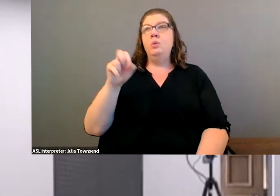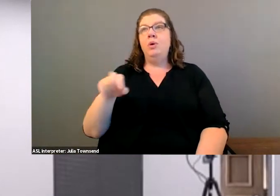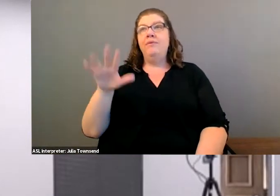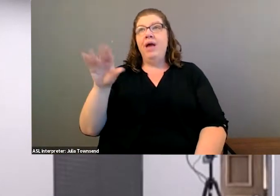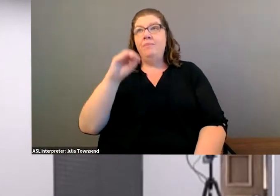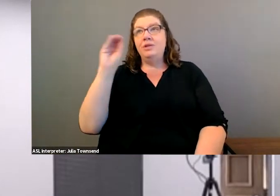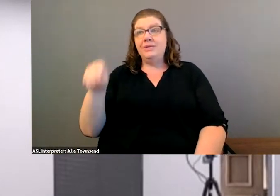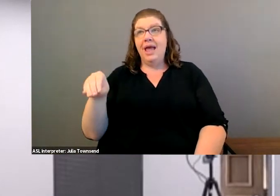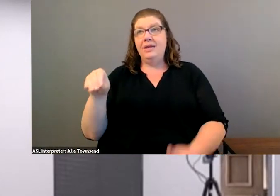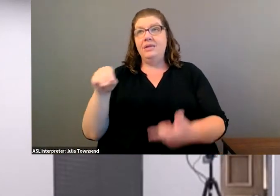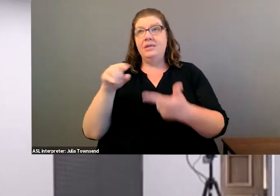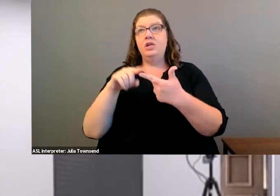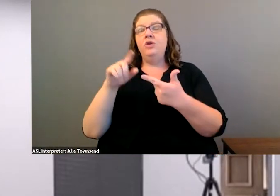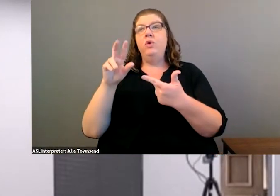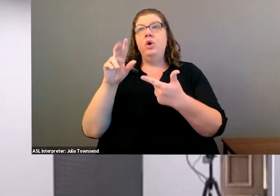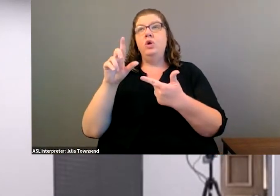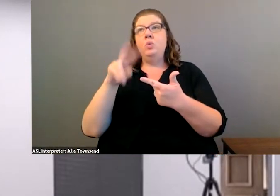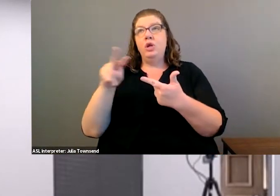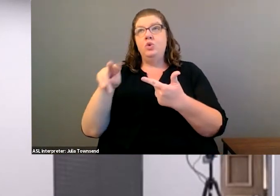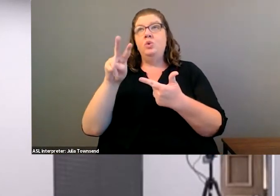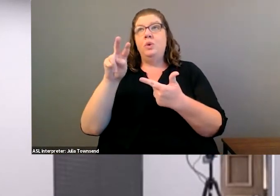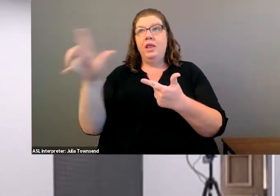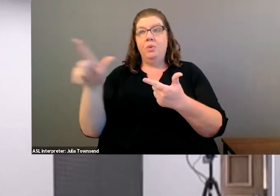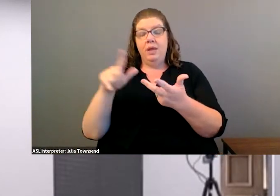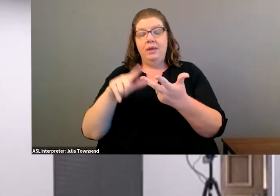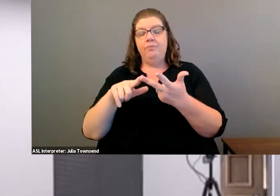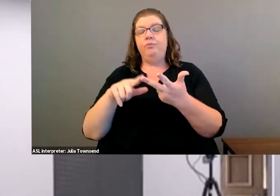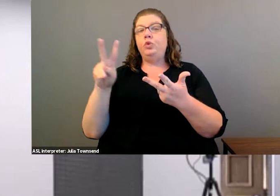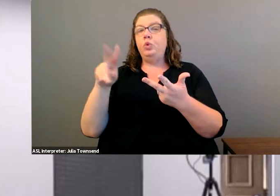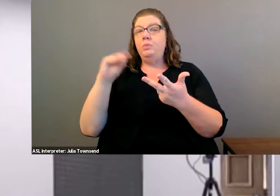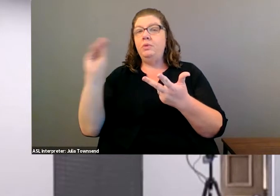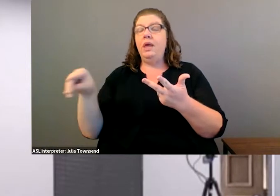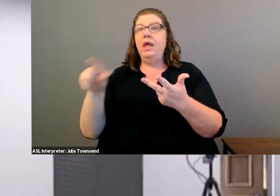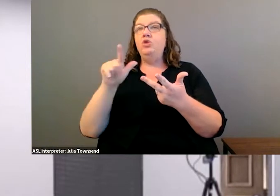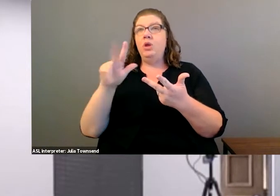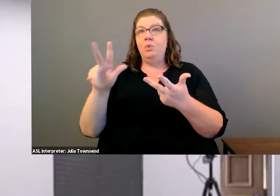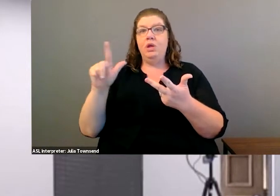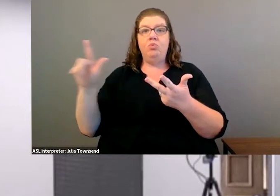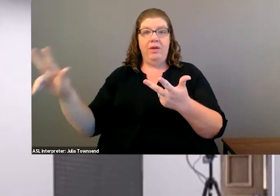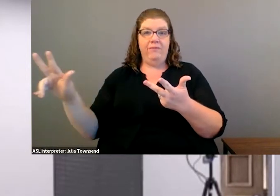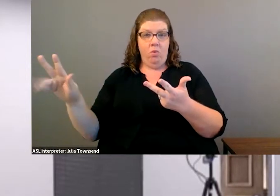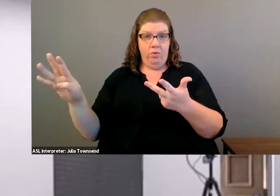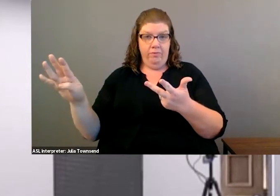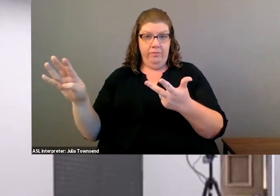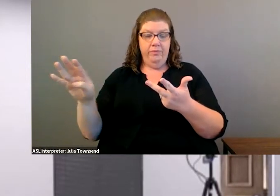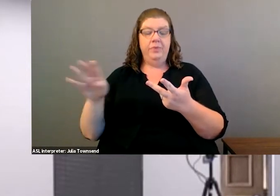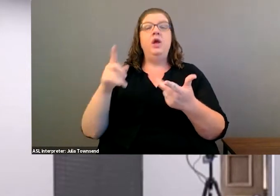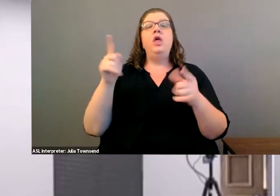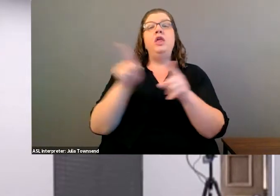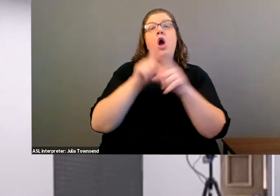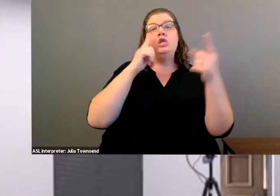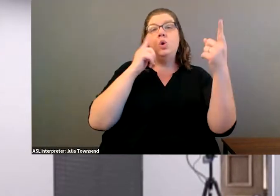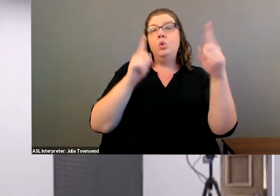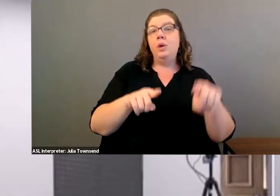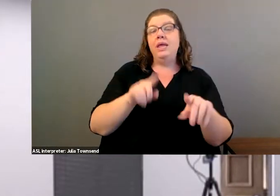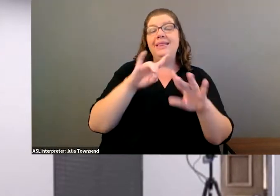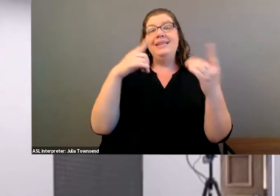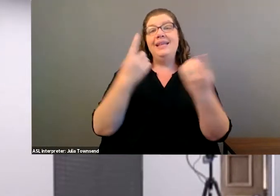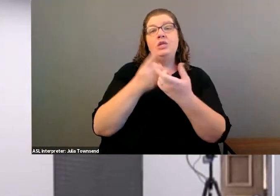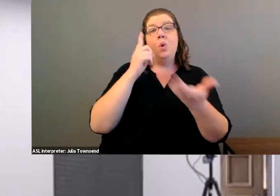in 22-23, and 2% in 23-24. CSEA also agreed that the district would